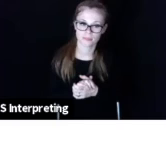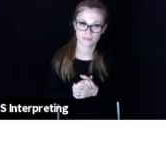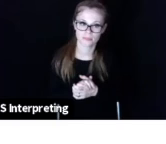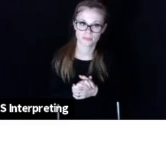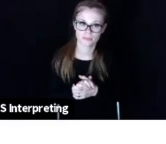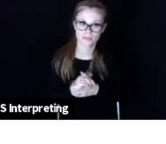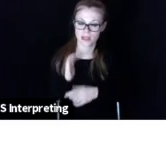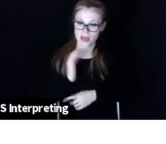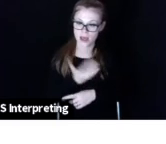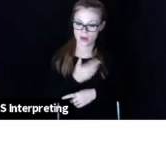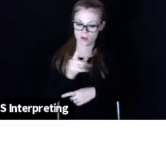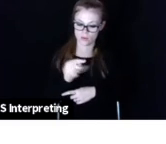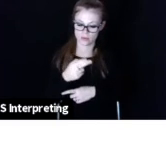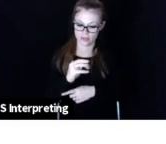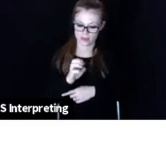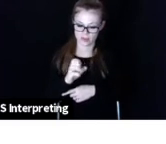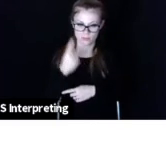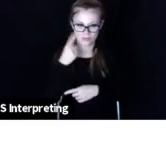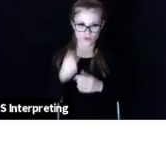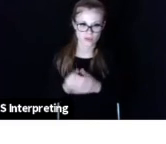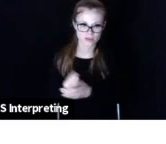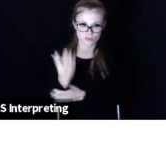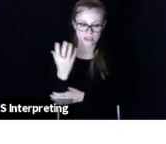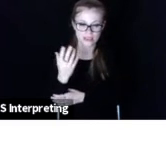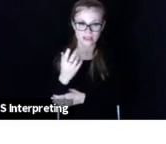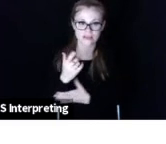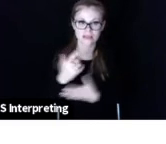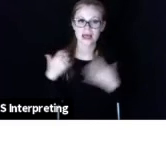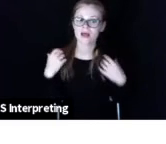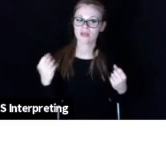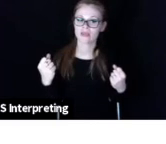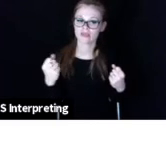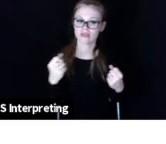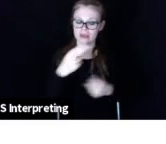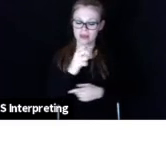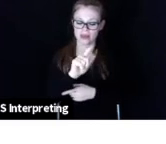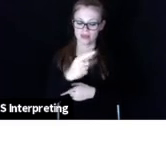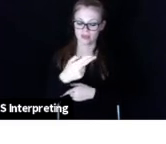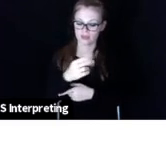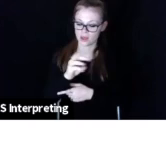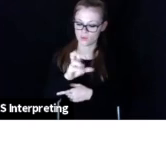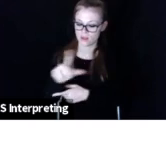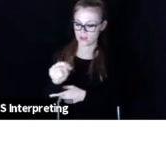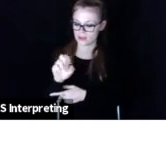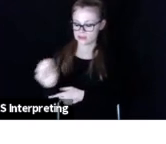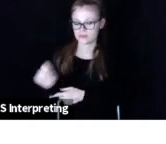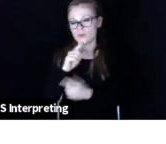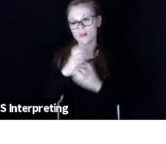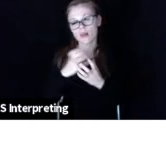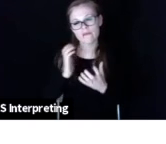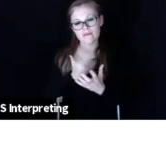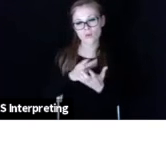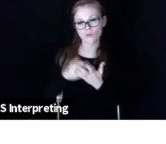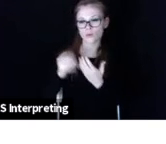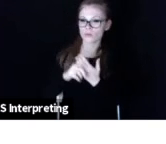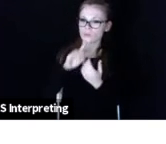our theme for the spring is health and wellness. So a lot of our programs are dealing with